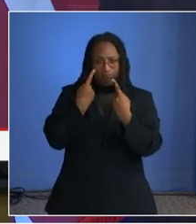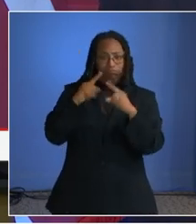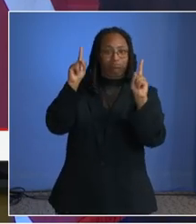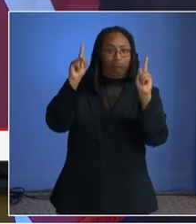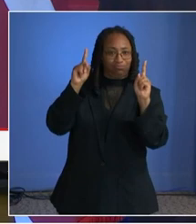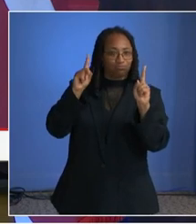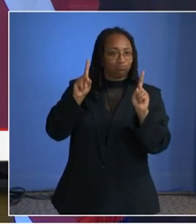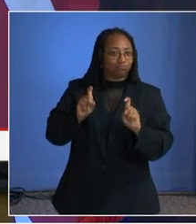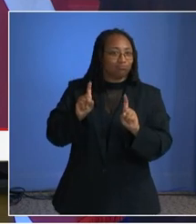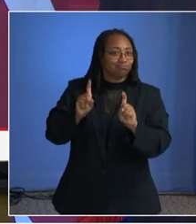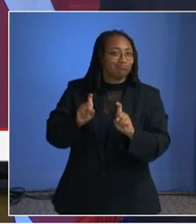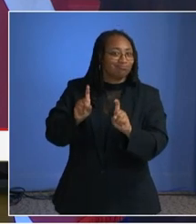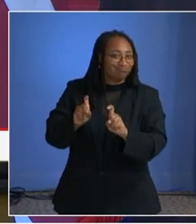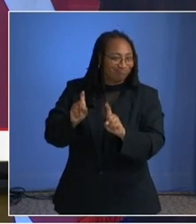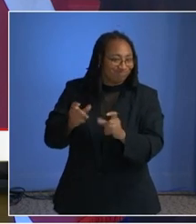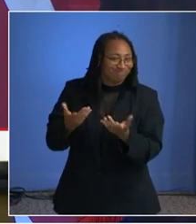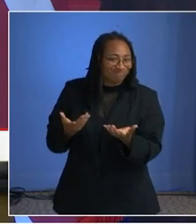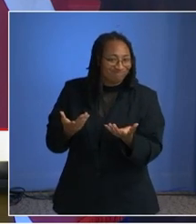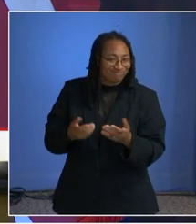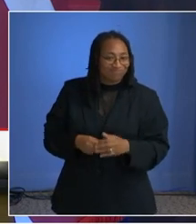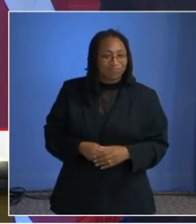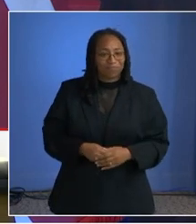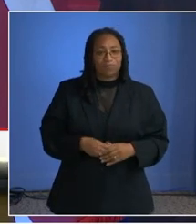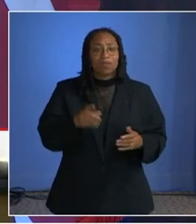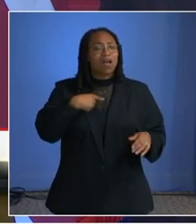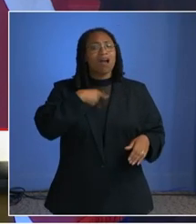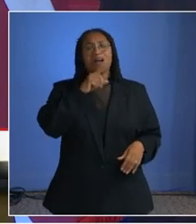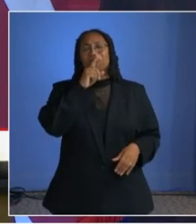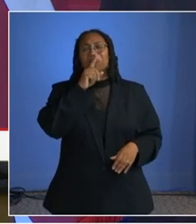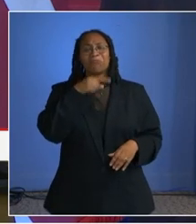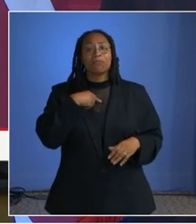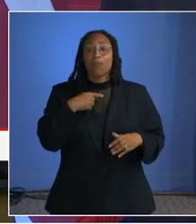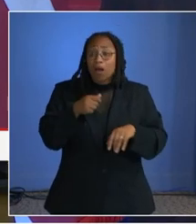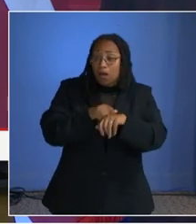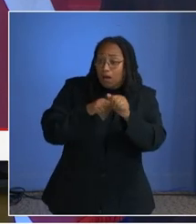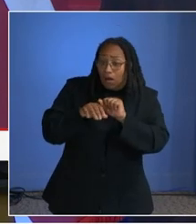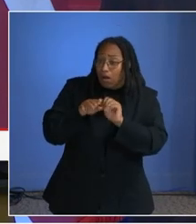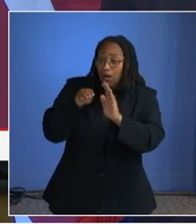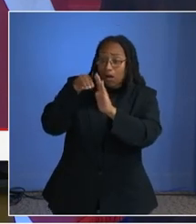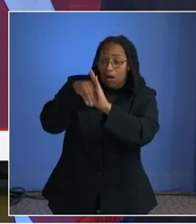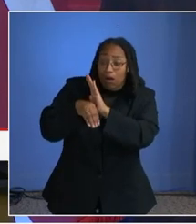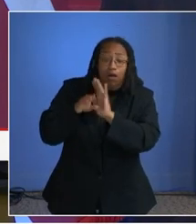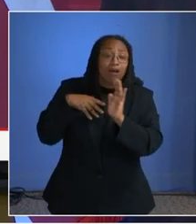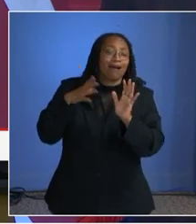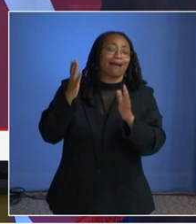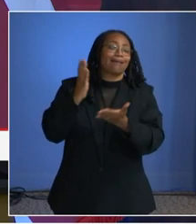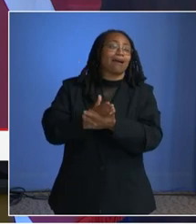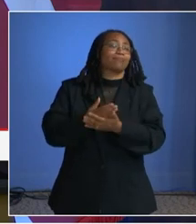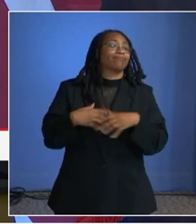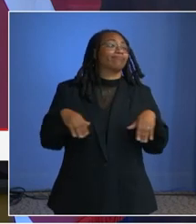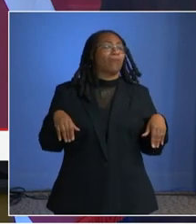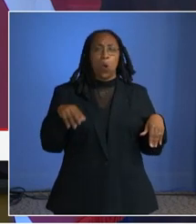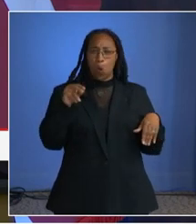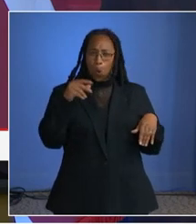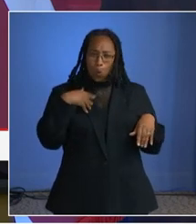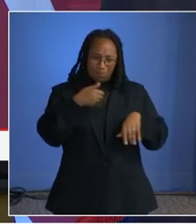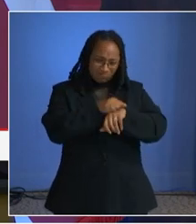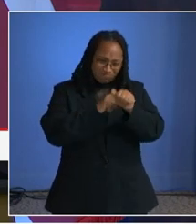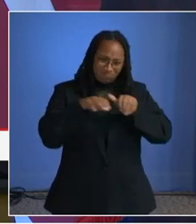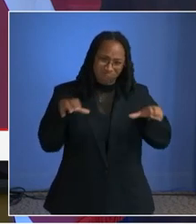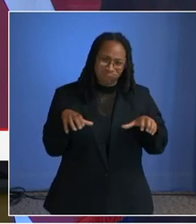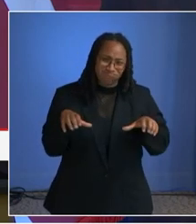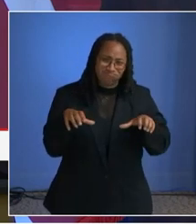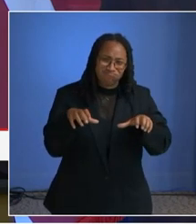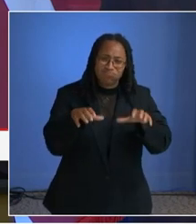that we're a great employer. We have to have a policy environment that it makes it attractive for them to come to work with